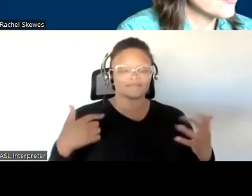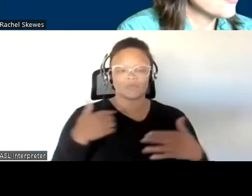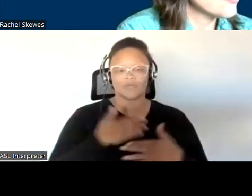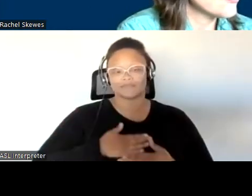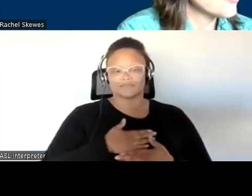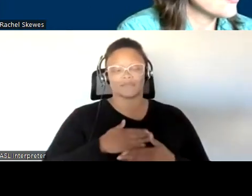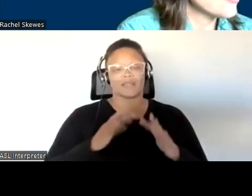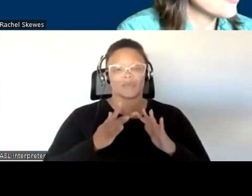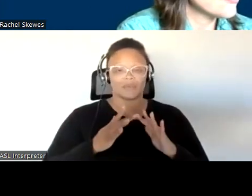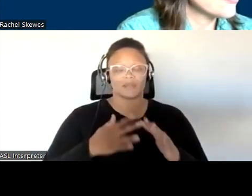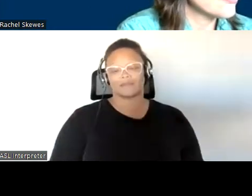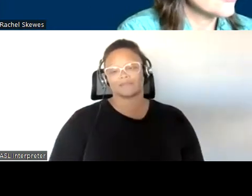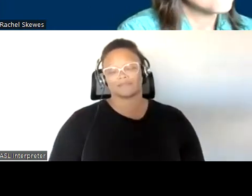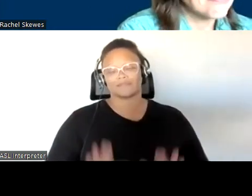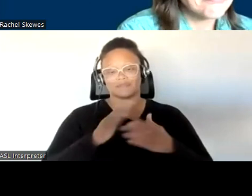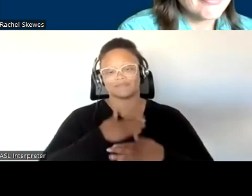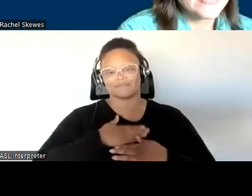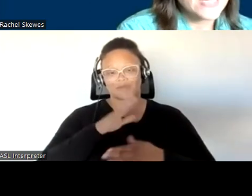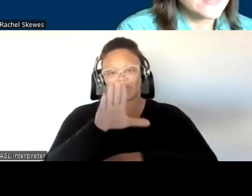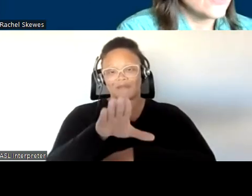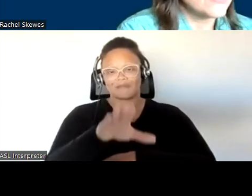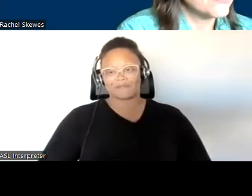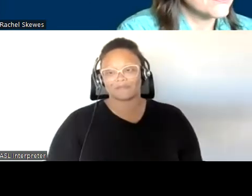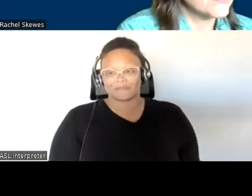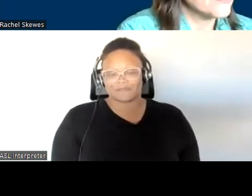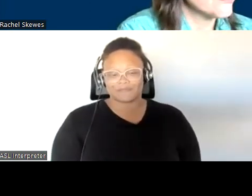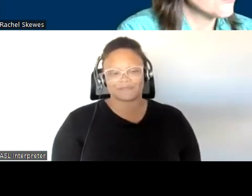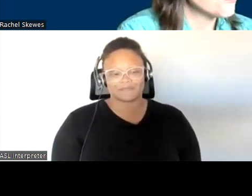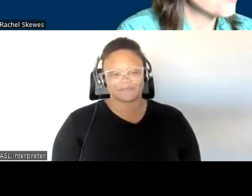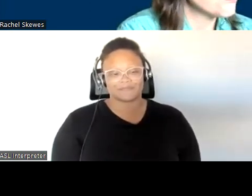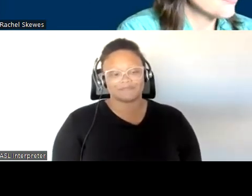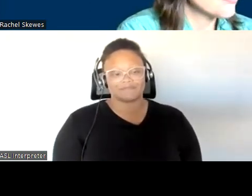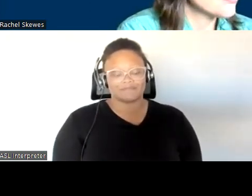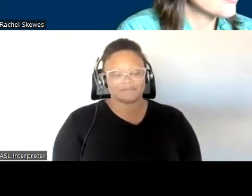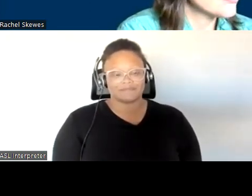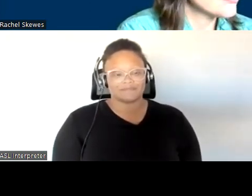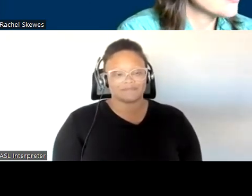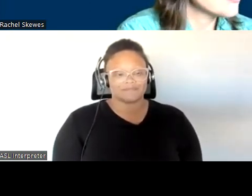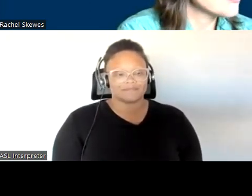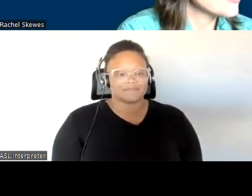the webinar today. Have a good afternoon. Thank you.